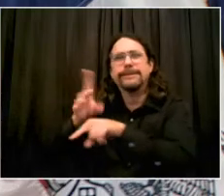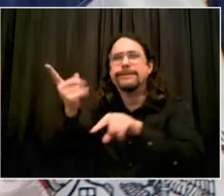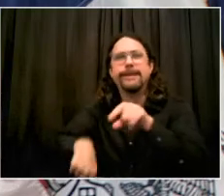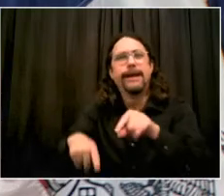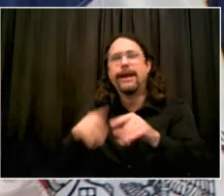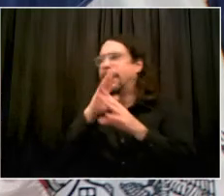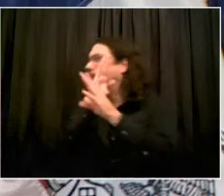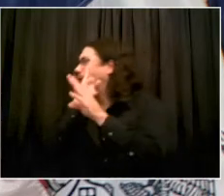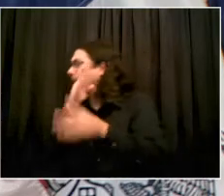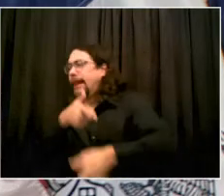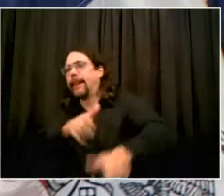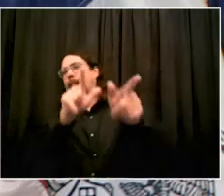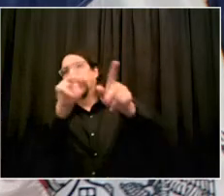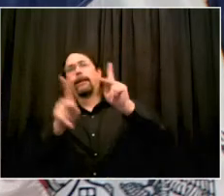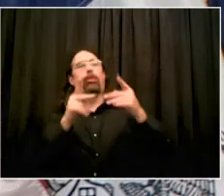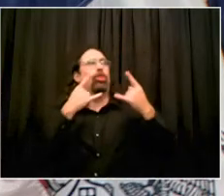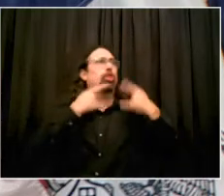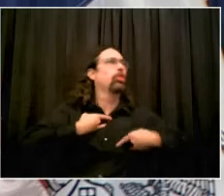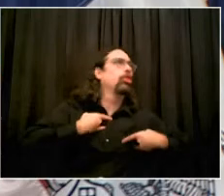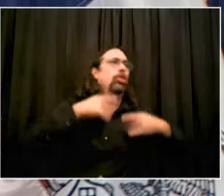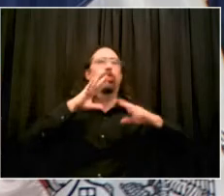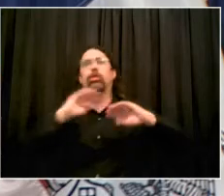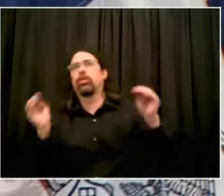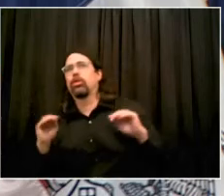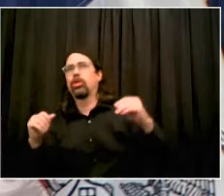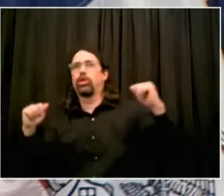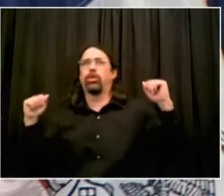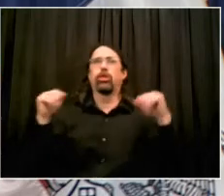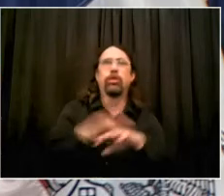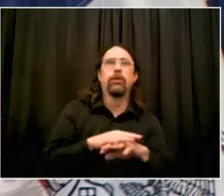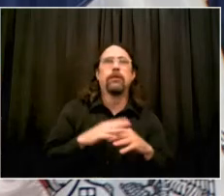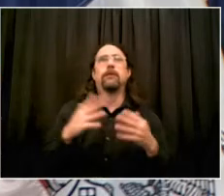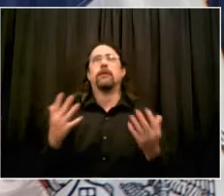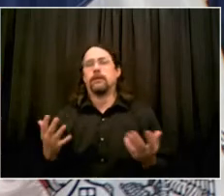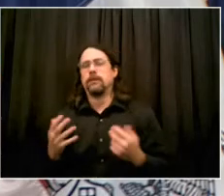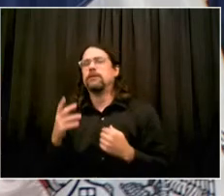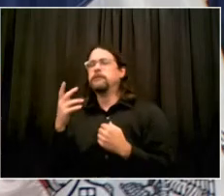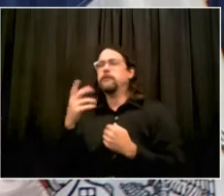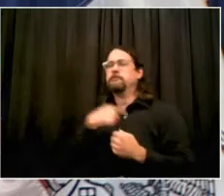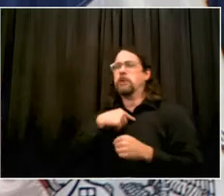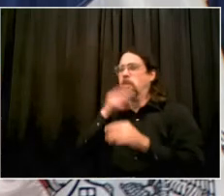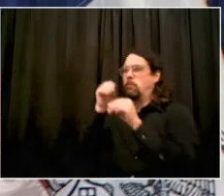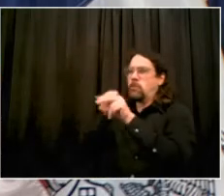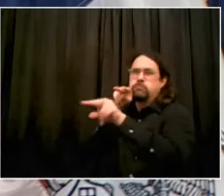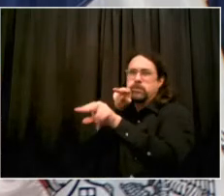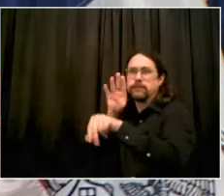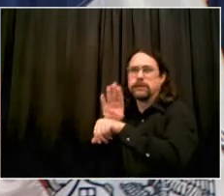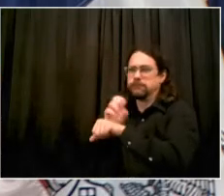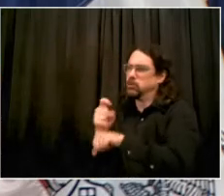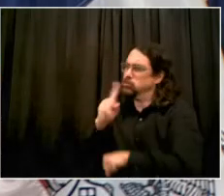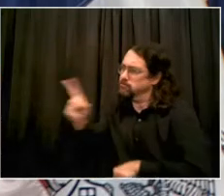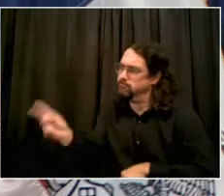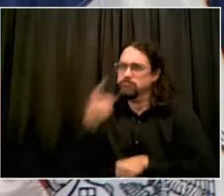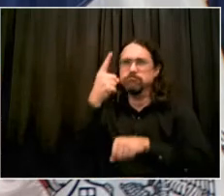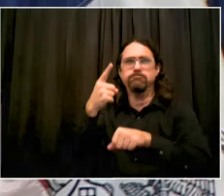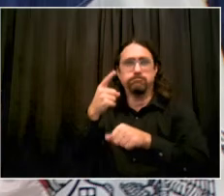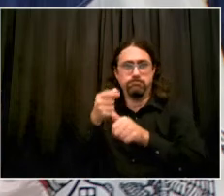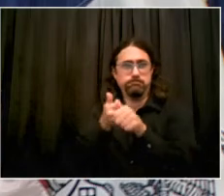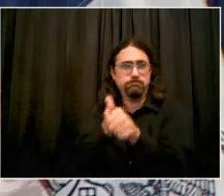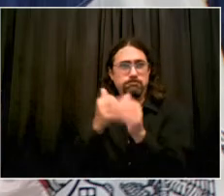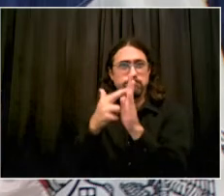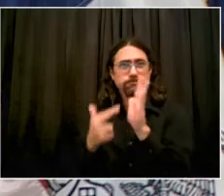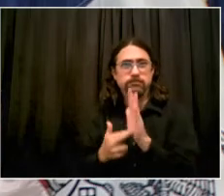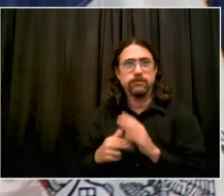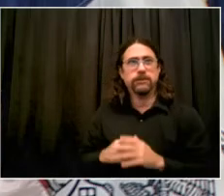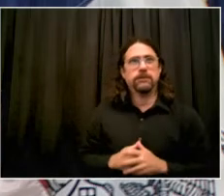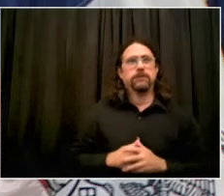leaders, and I've heard tremendous respect from those community leaders for Dr. Katz and for his compassion, his concern for his community, his understanding of the